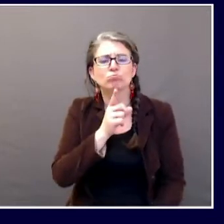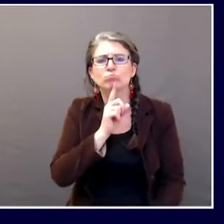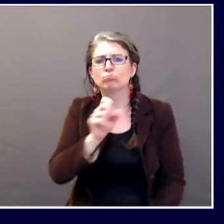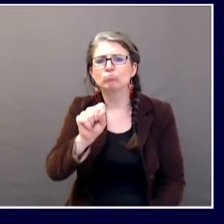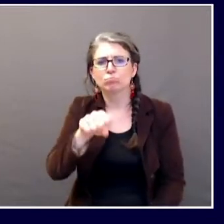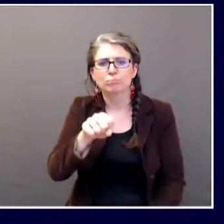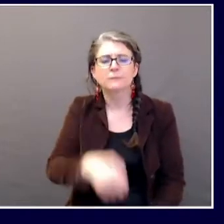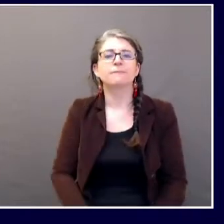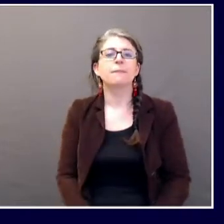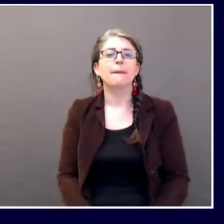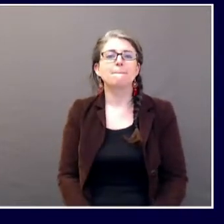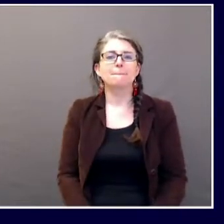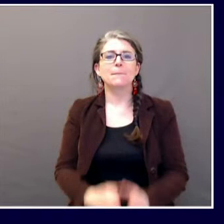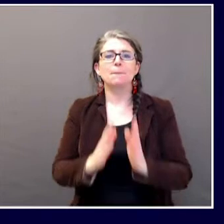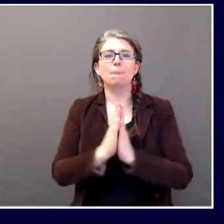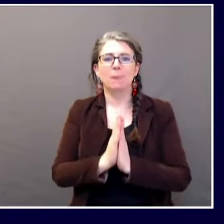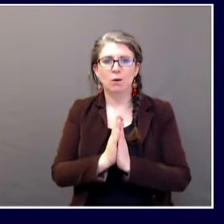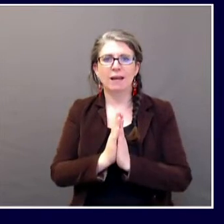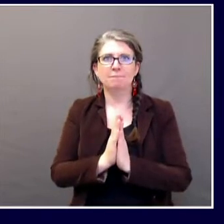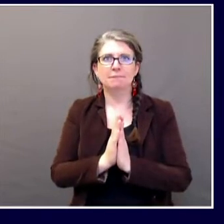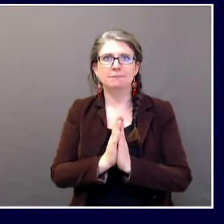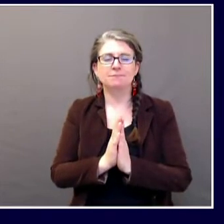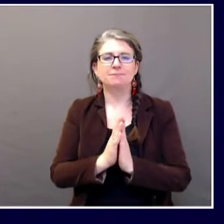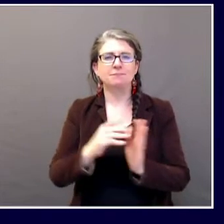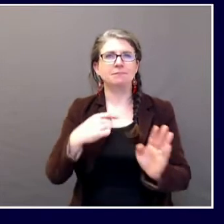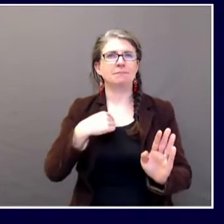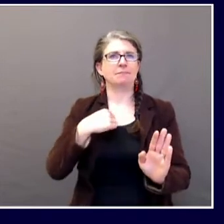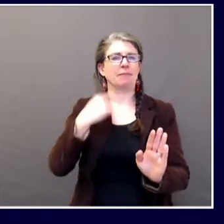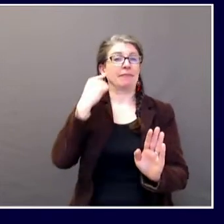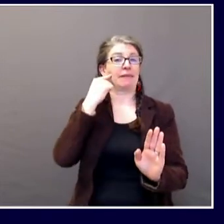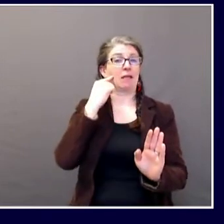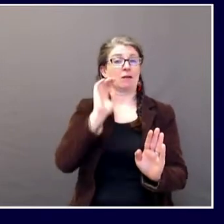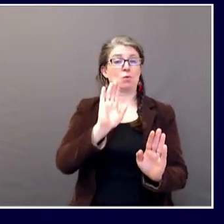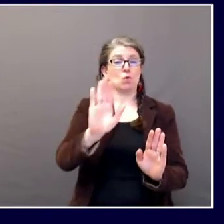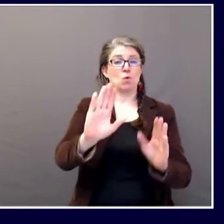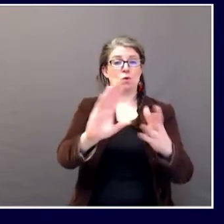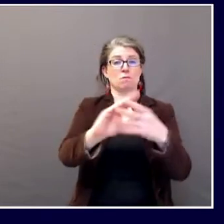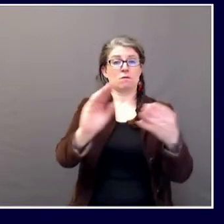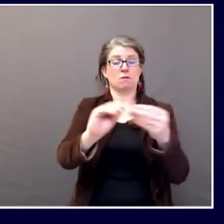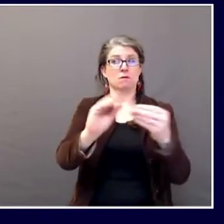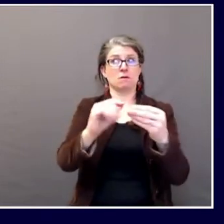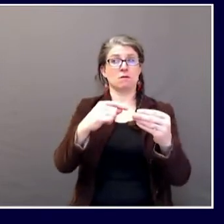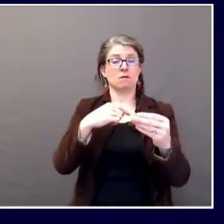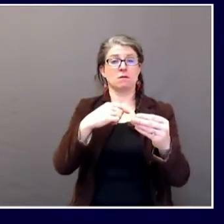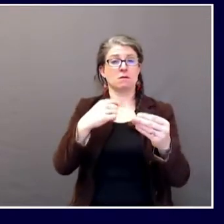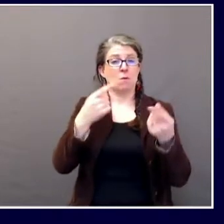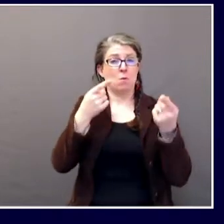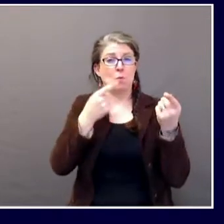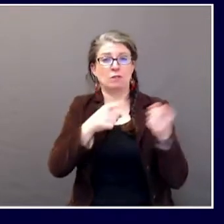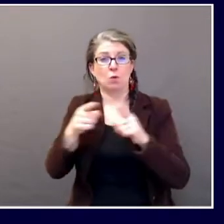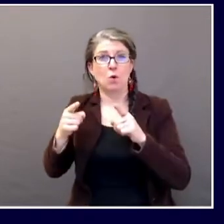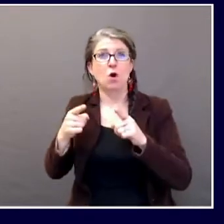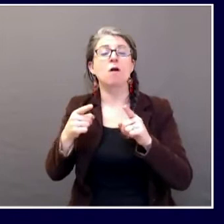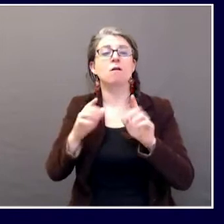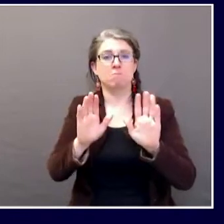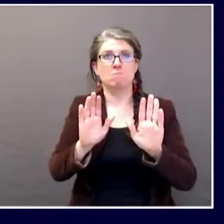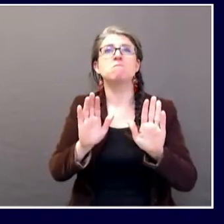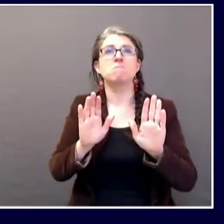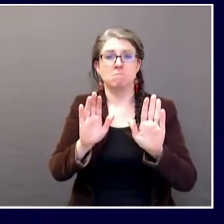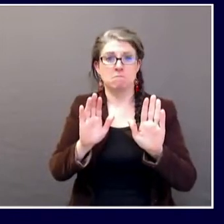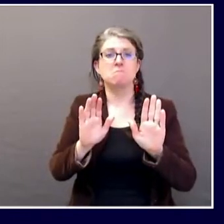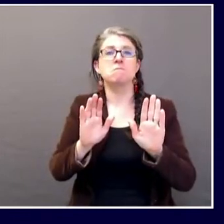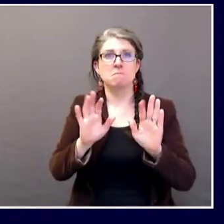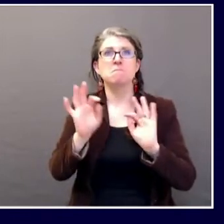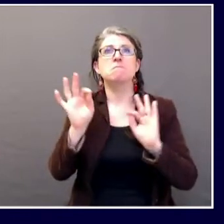think what's going on here is that while we know that everyone wants to be vaccinated, and that's a great thing, and that